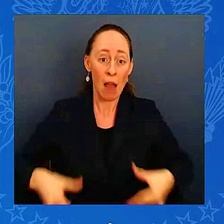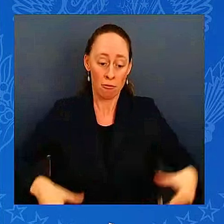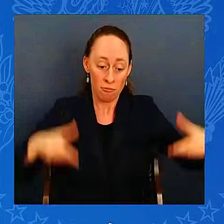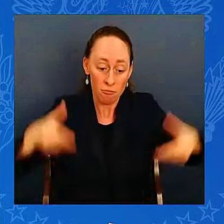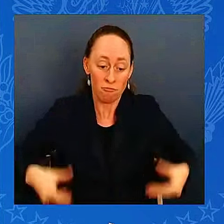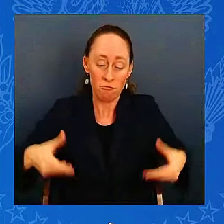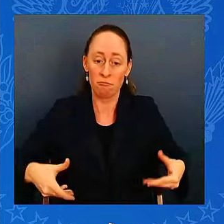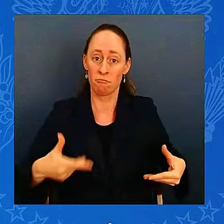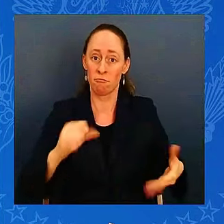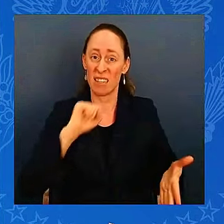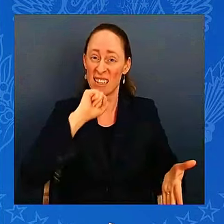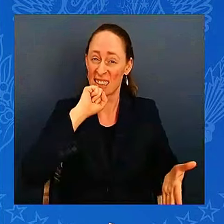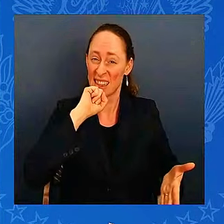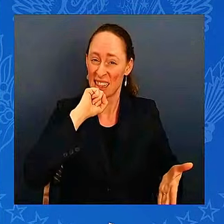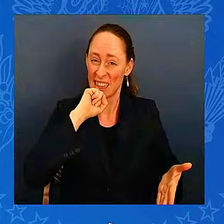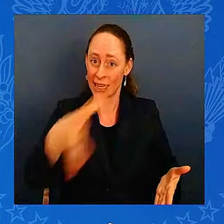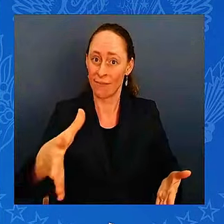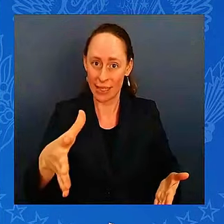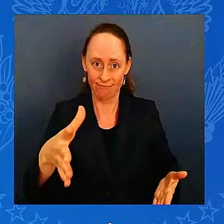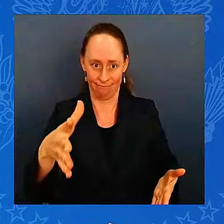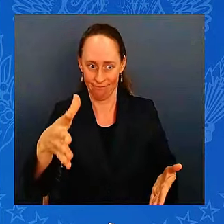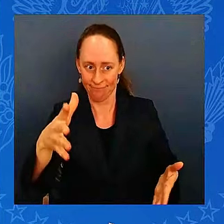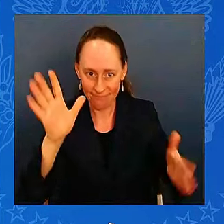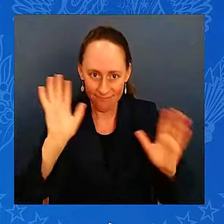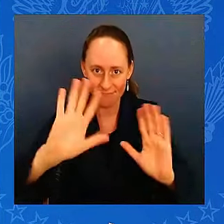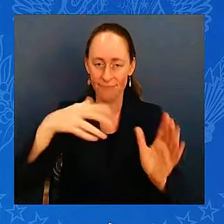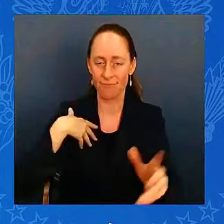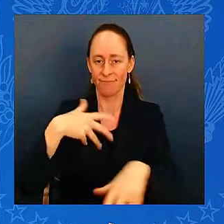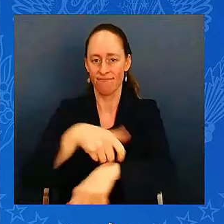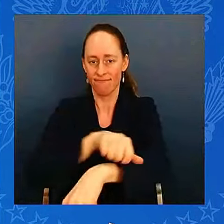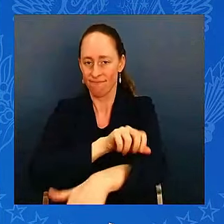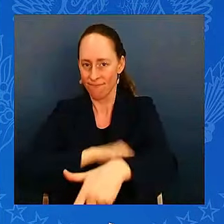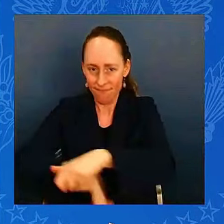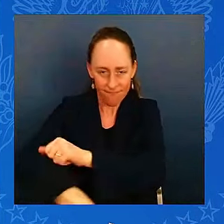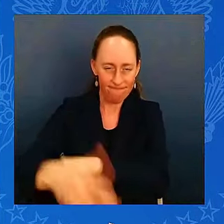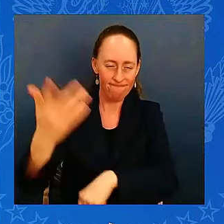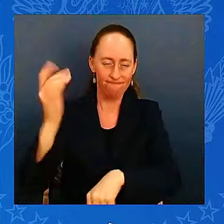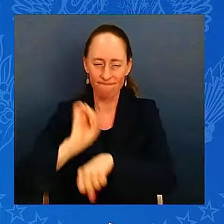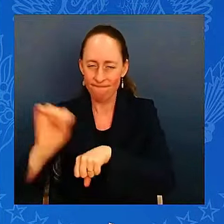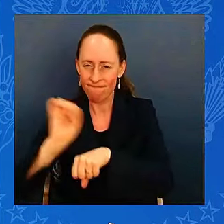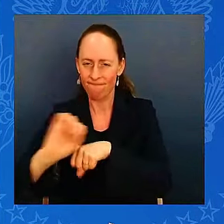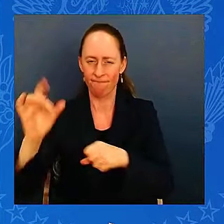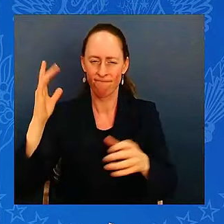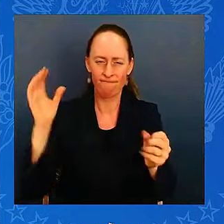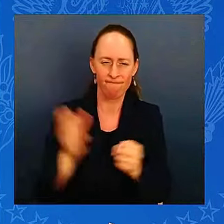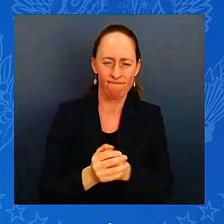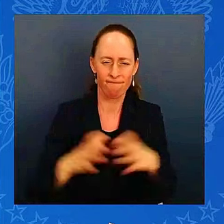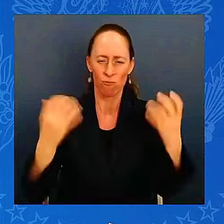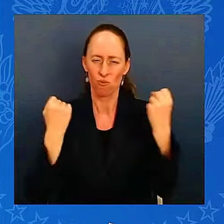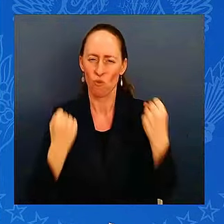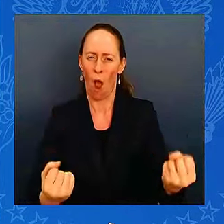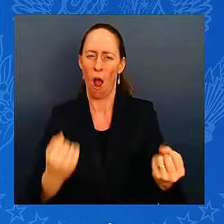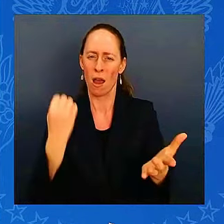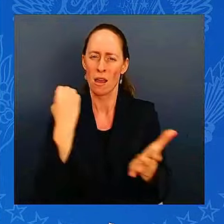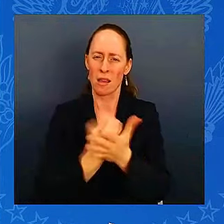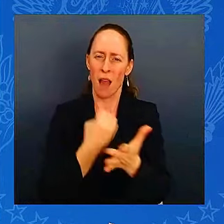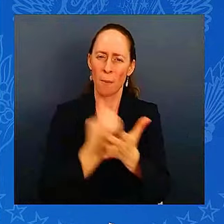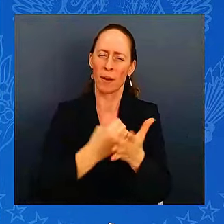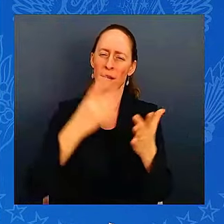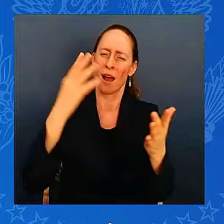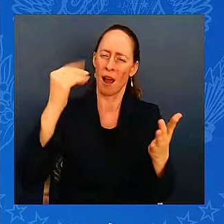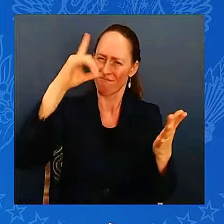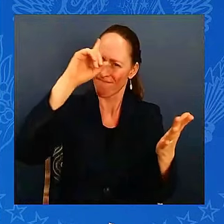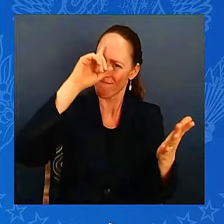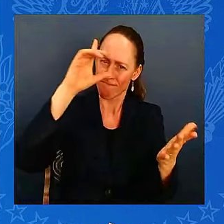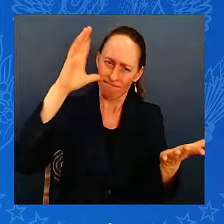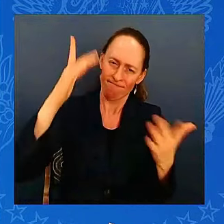deliver immediate economic relief to the American people, but to transform how our economy works in the long term, to write a new economic playbook, to grow